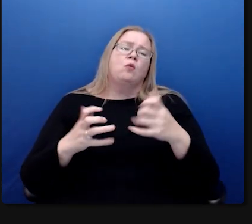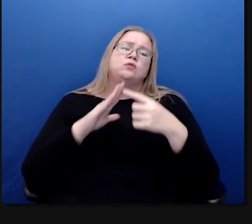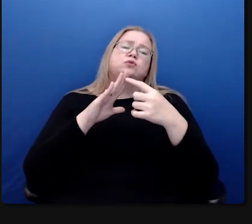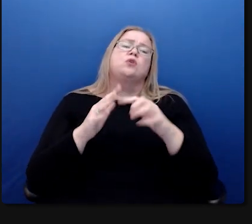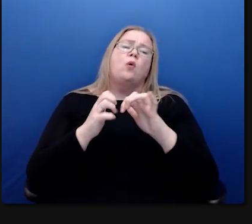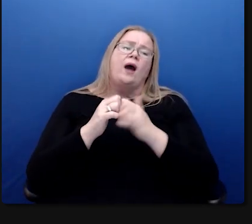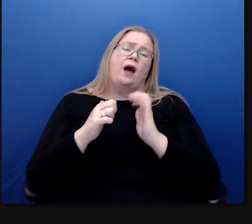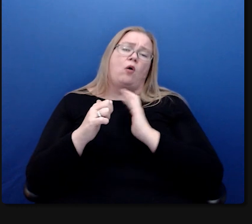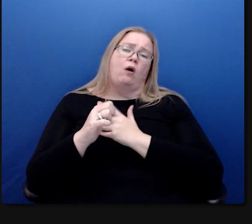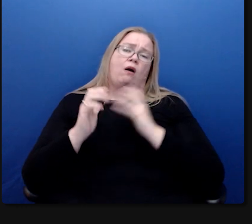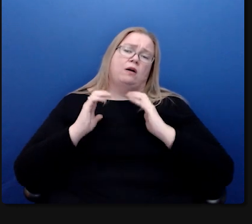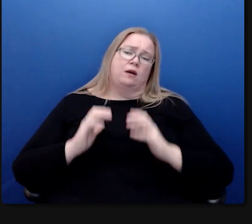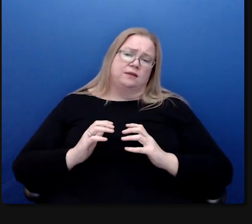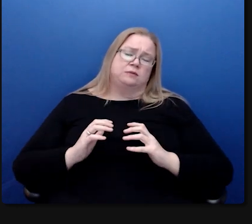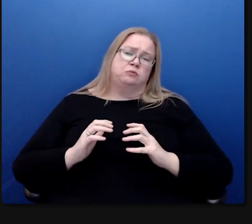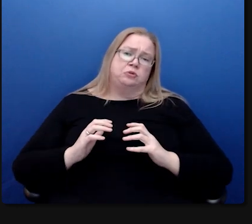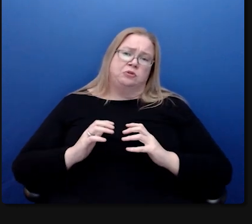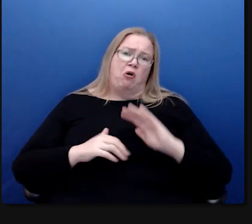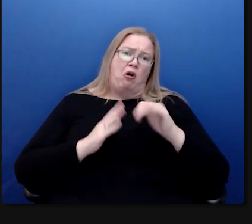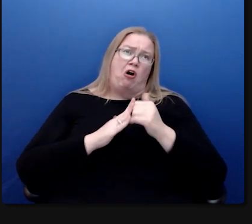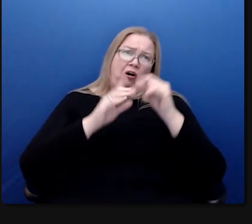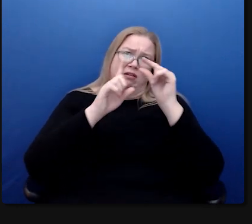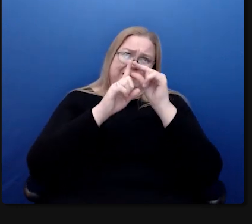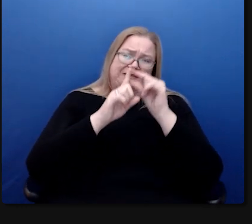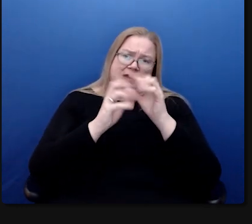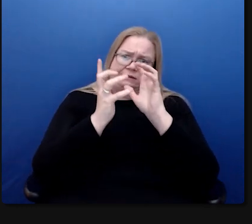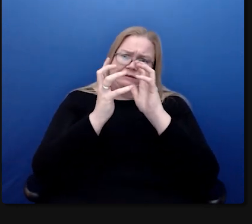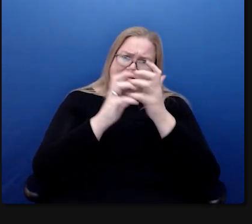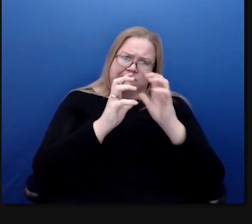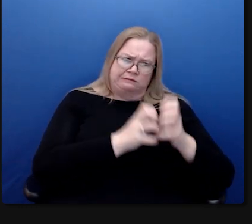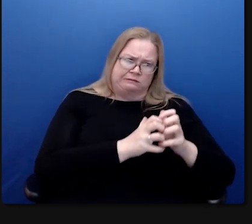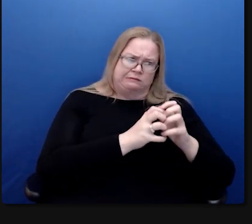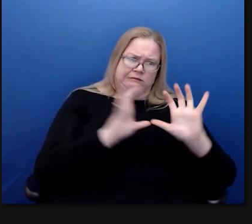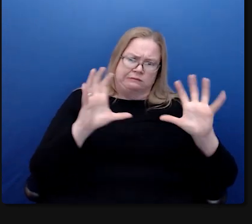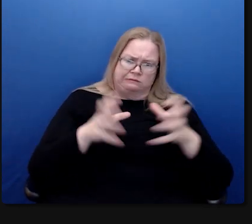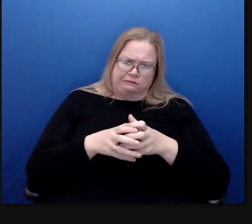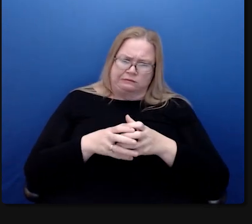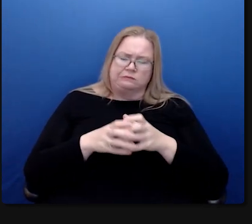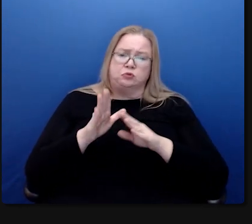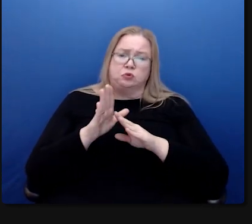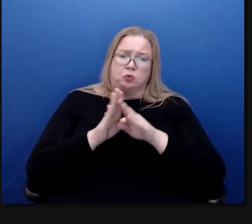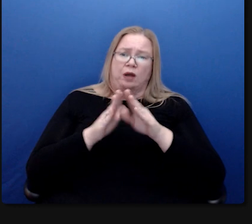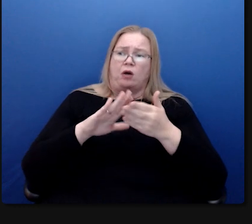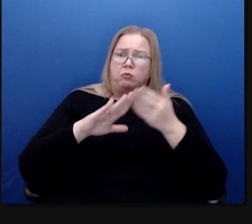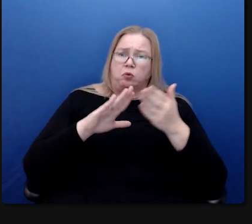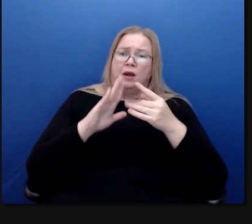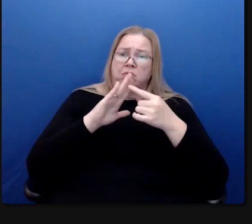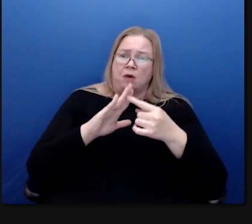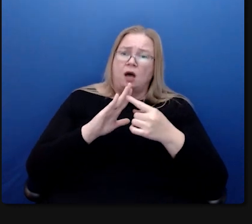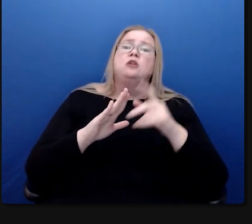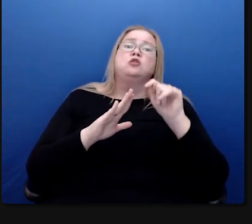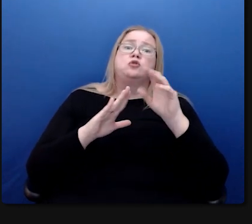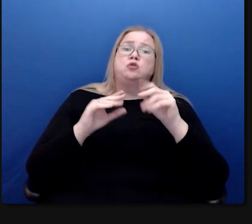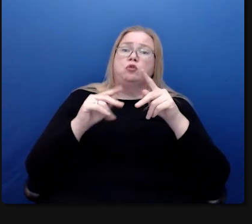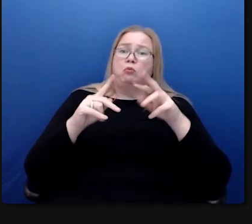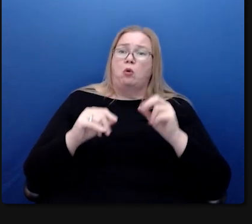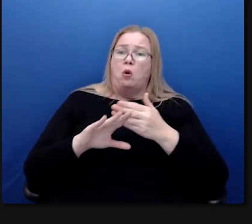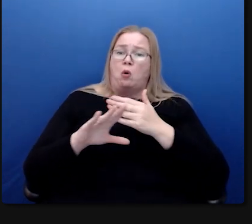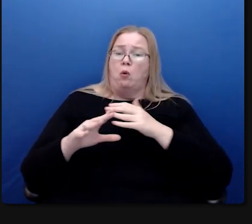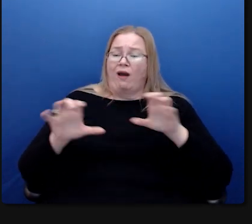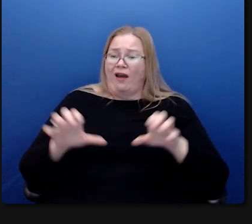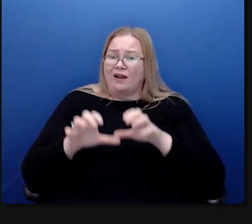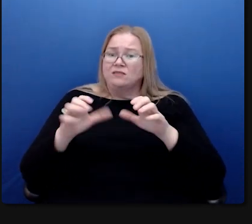we were talking about how do we make this really scalable, right? Because it's just an endless arms race to try to add the newest